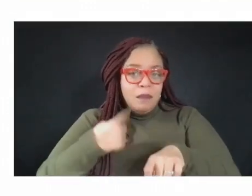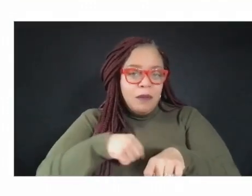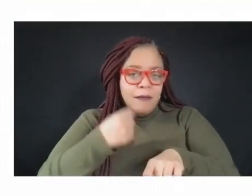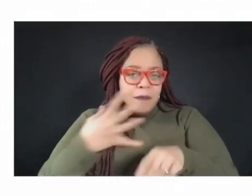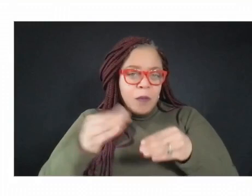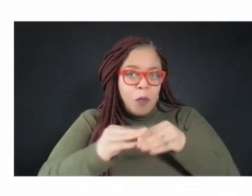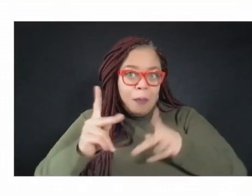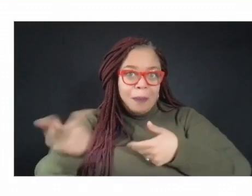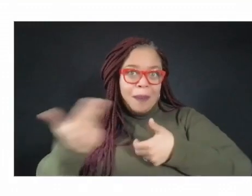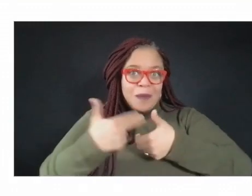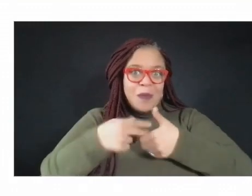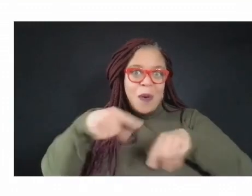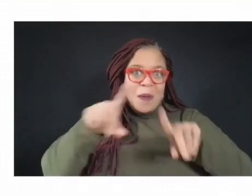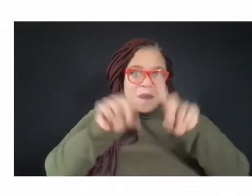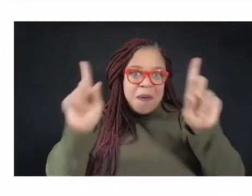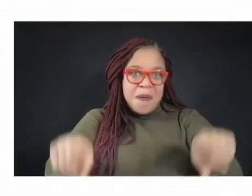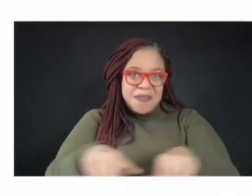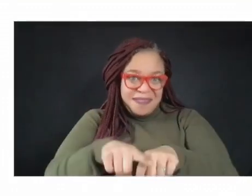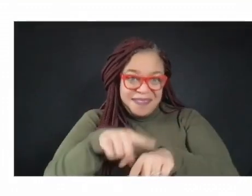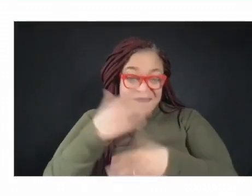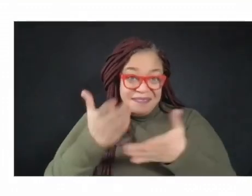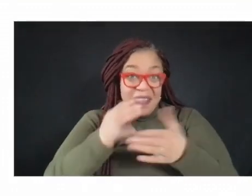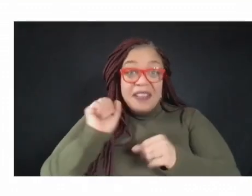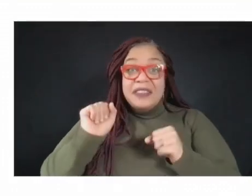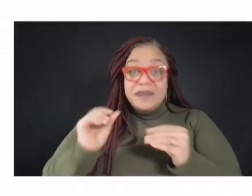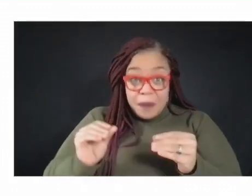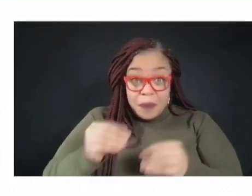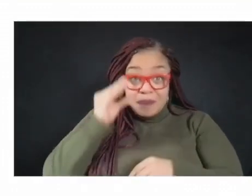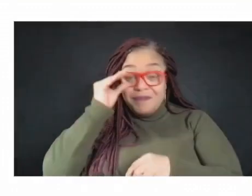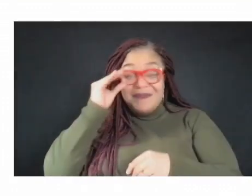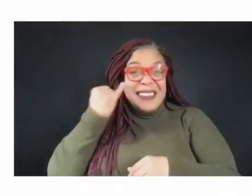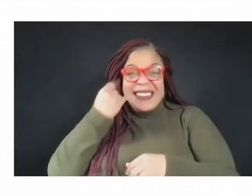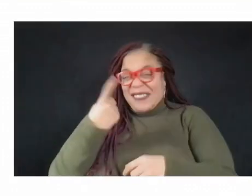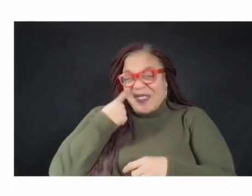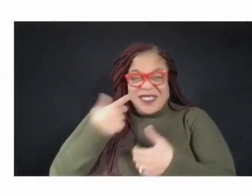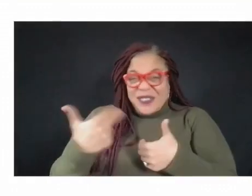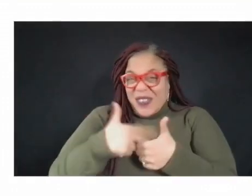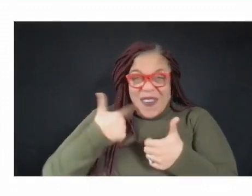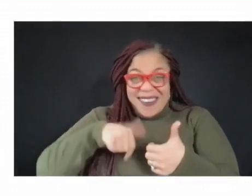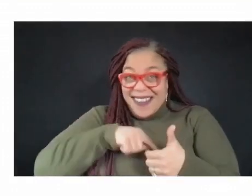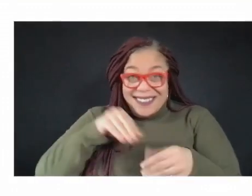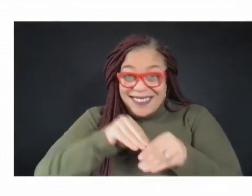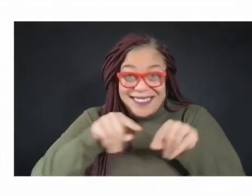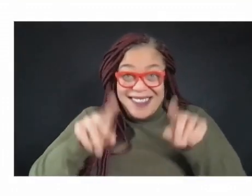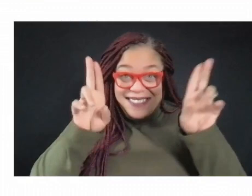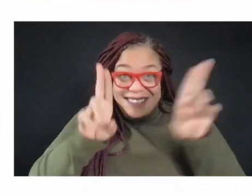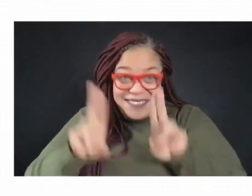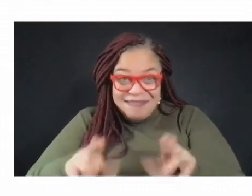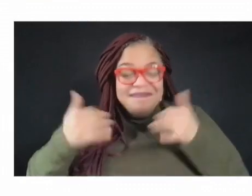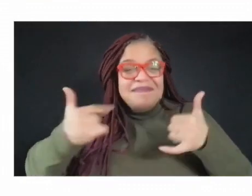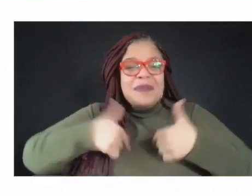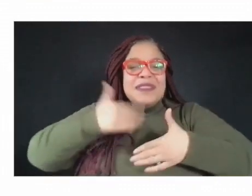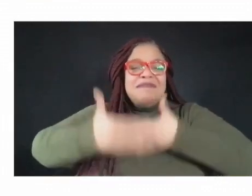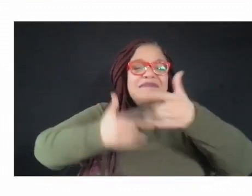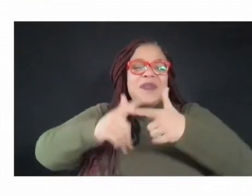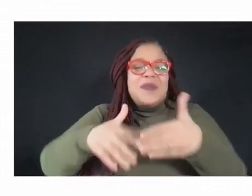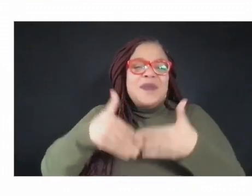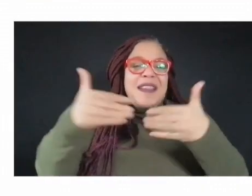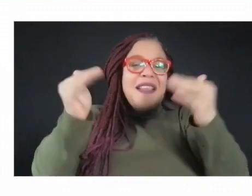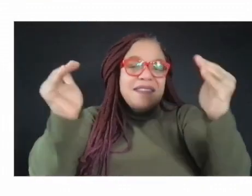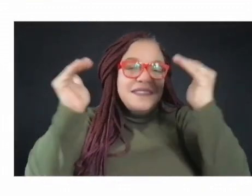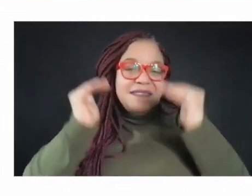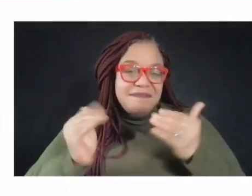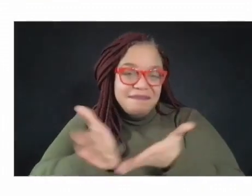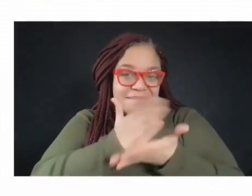So if you've just joined us, we are going to move to the lower portion of the Miro board, which